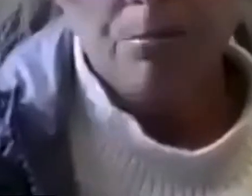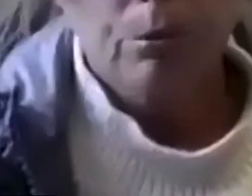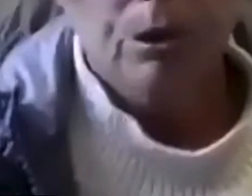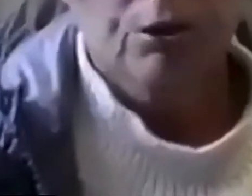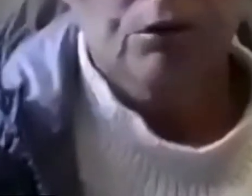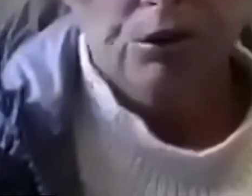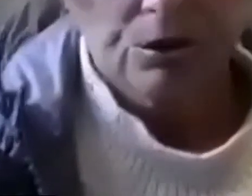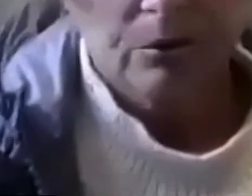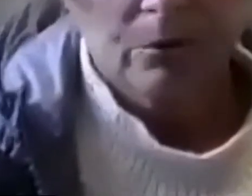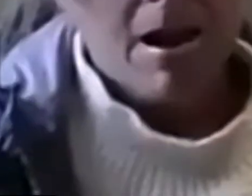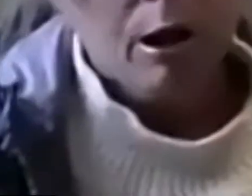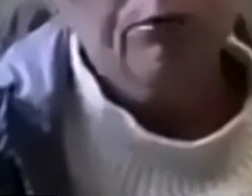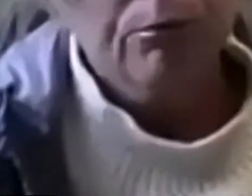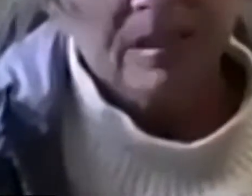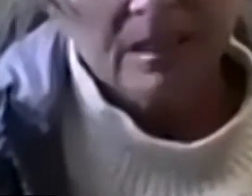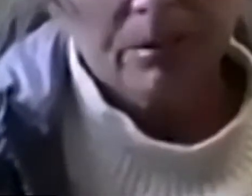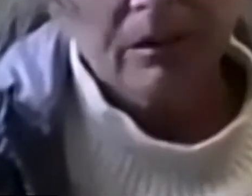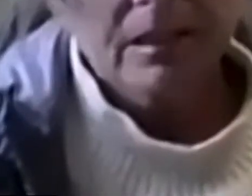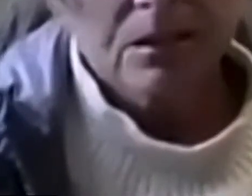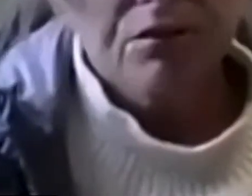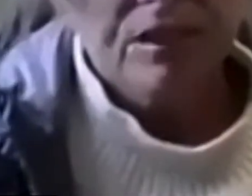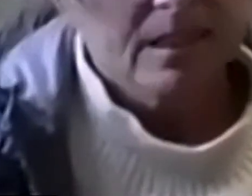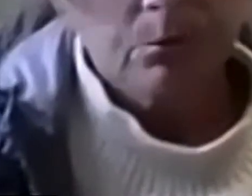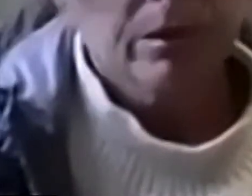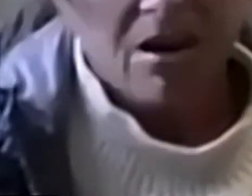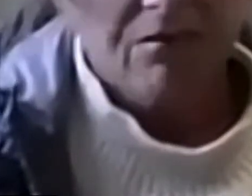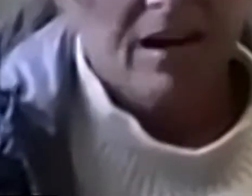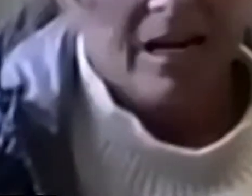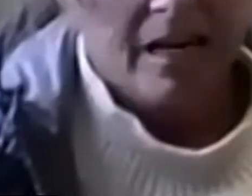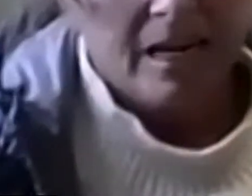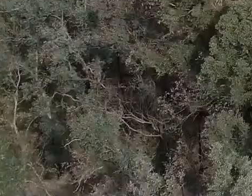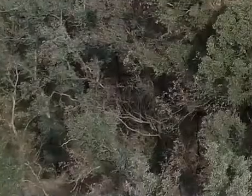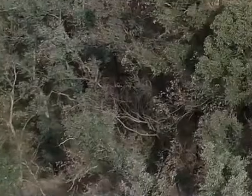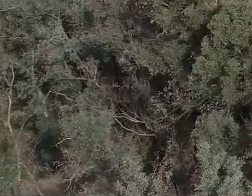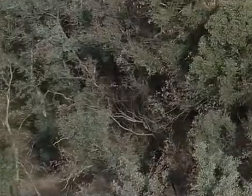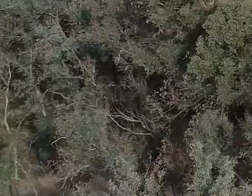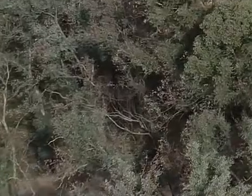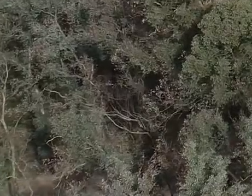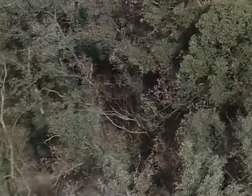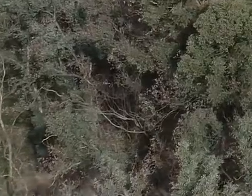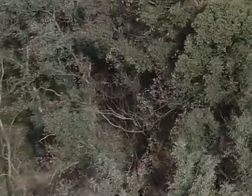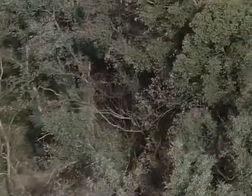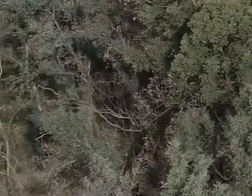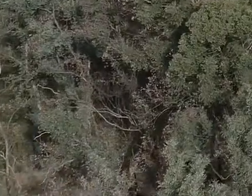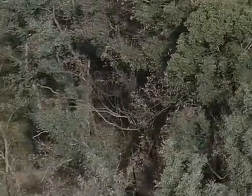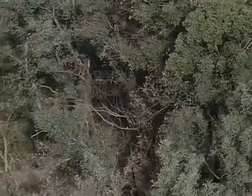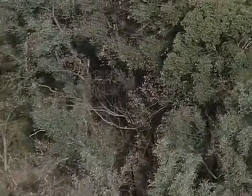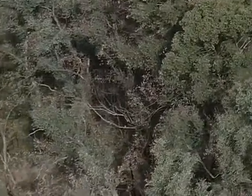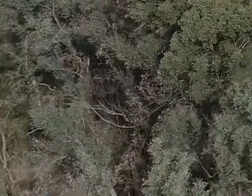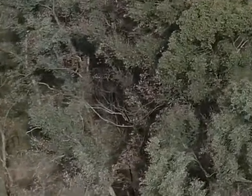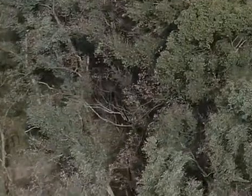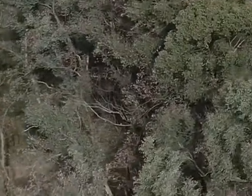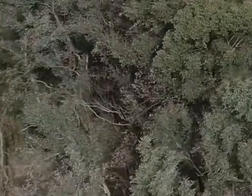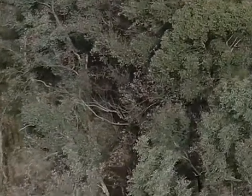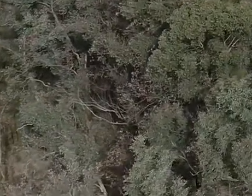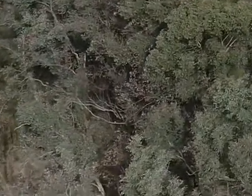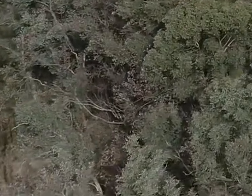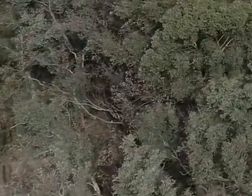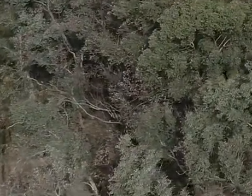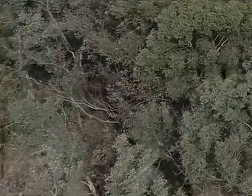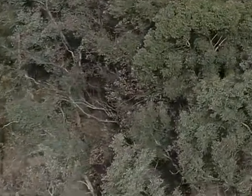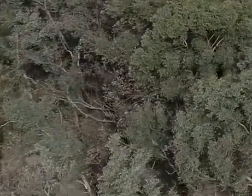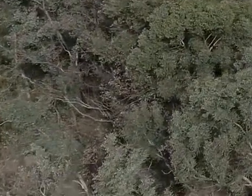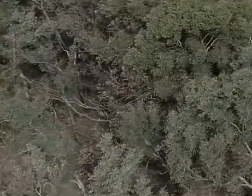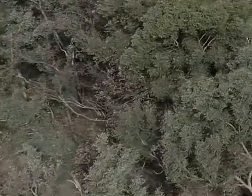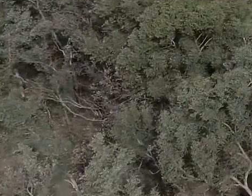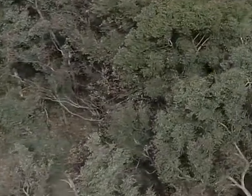all the paperwork you got to do, help from the disability services, we haven't had any. I cannot see why the government organisations couldn't have